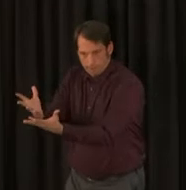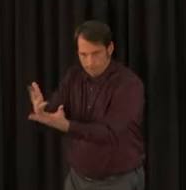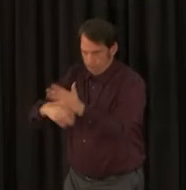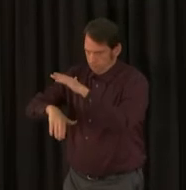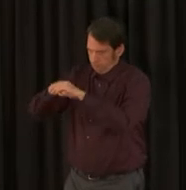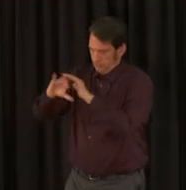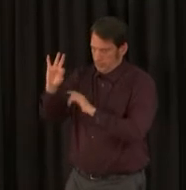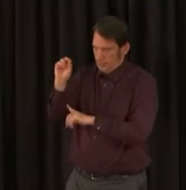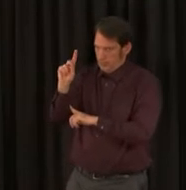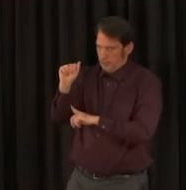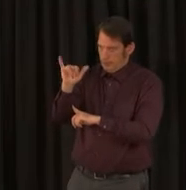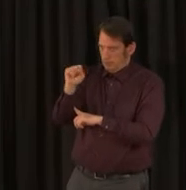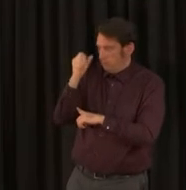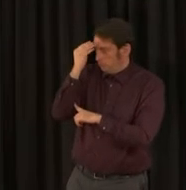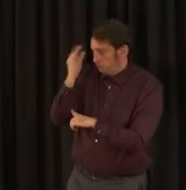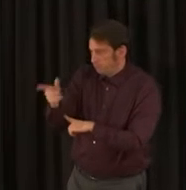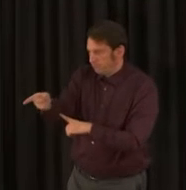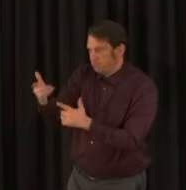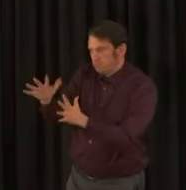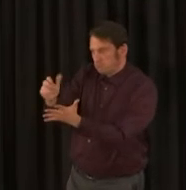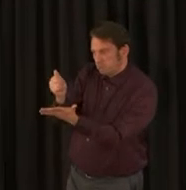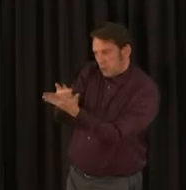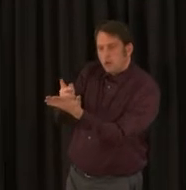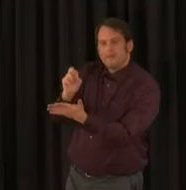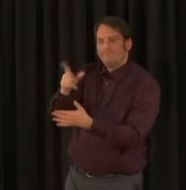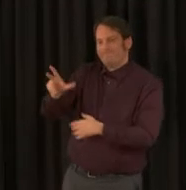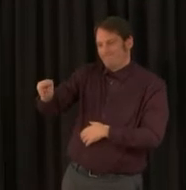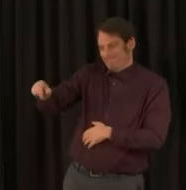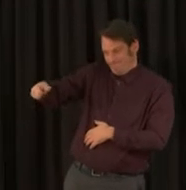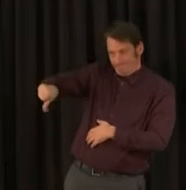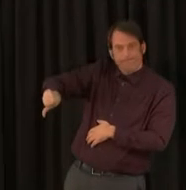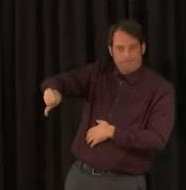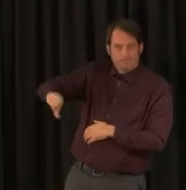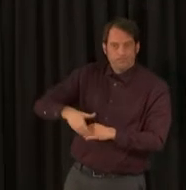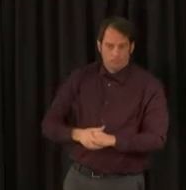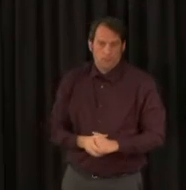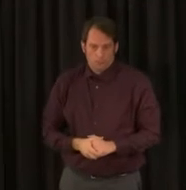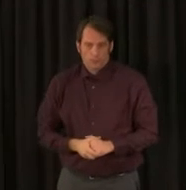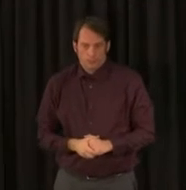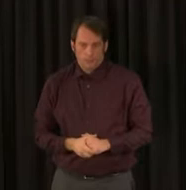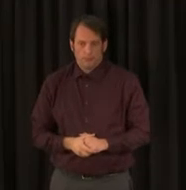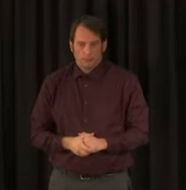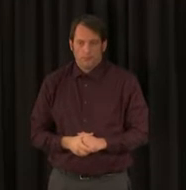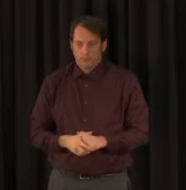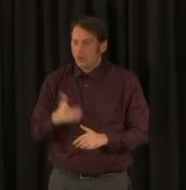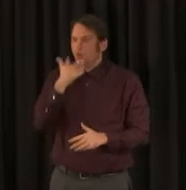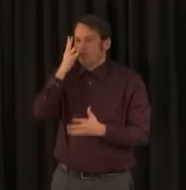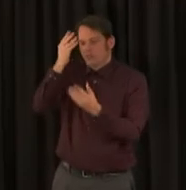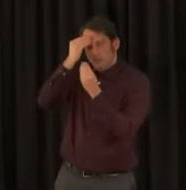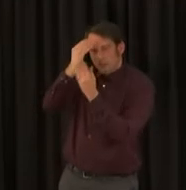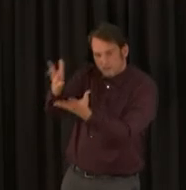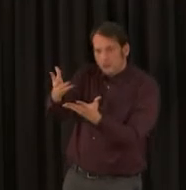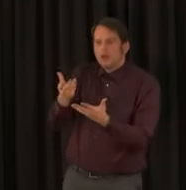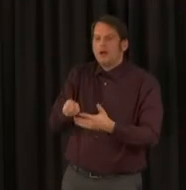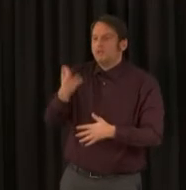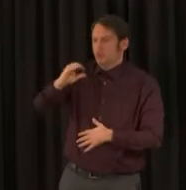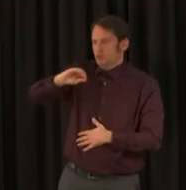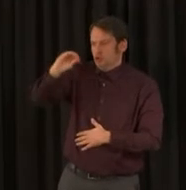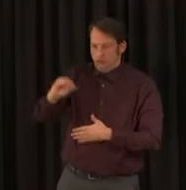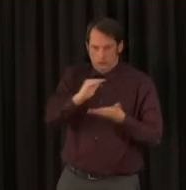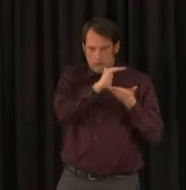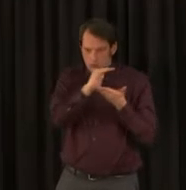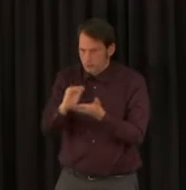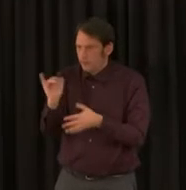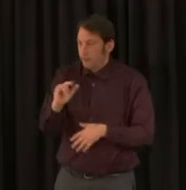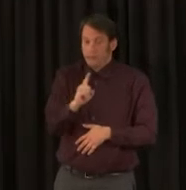you whether or not your loan has been forgiven 100%, 50%, 6%, whichever the percentage is